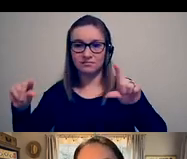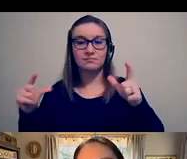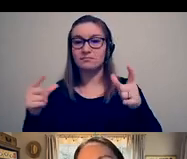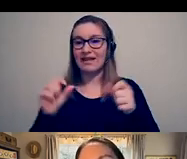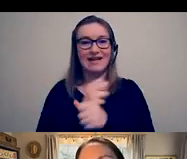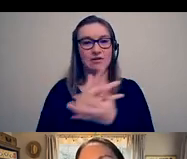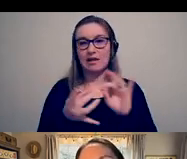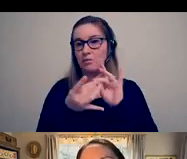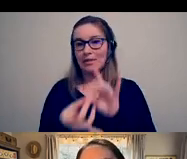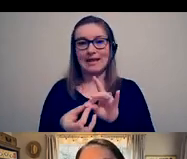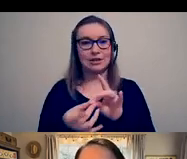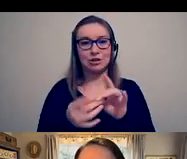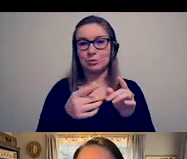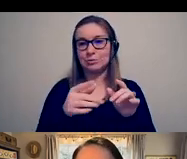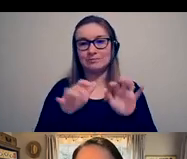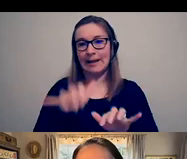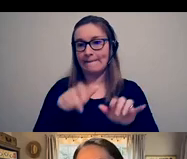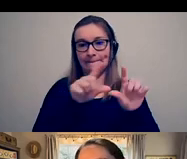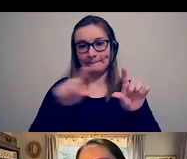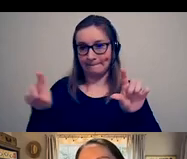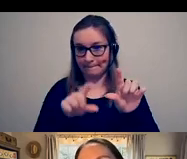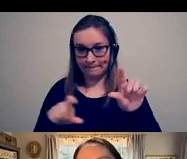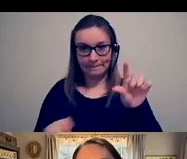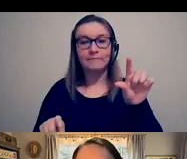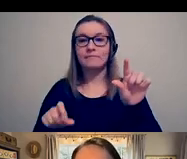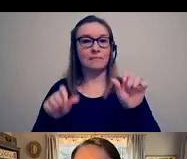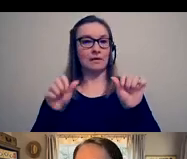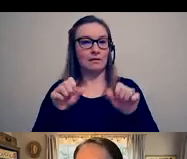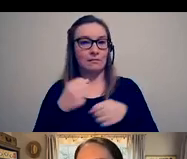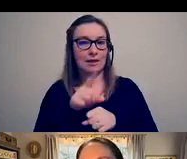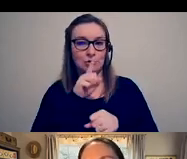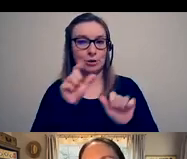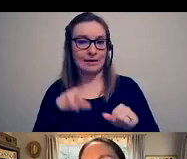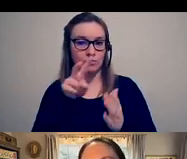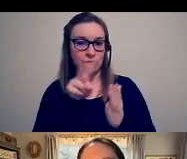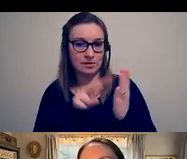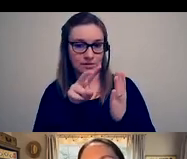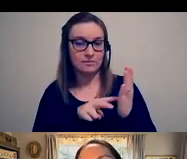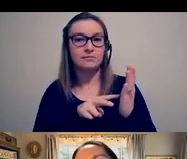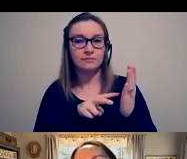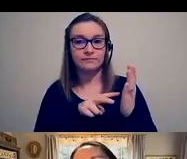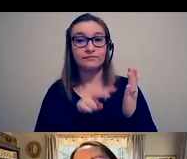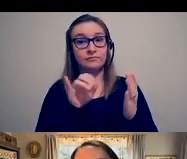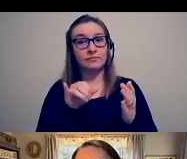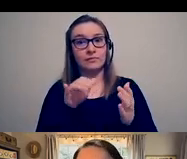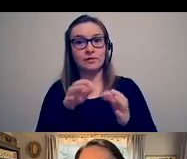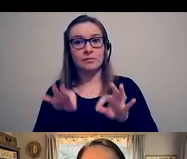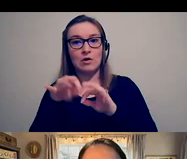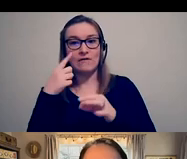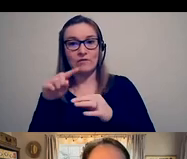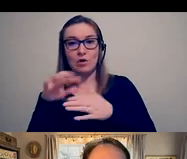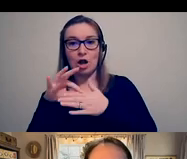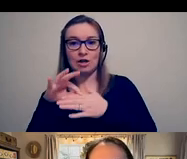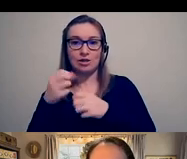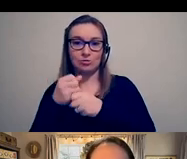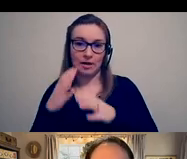to typography and making sure that your content is readable, which should be as applicable to a designer or a content creator as a developer